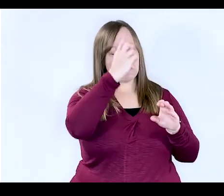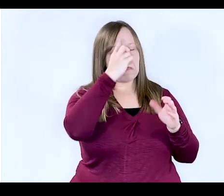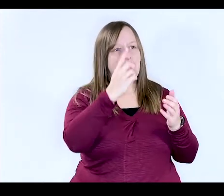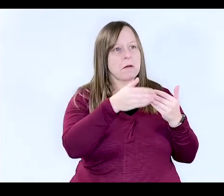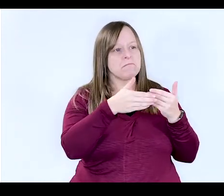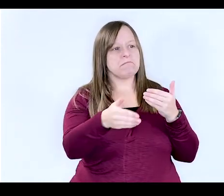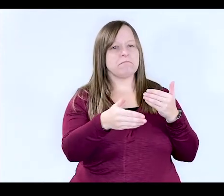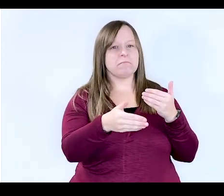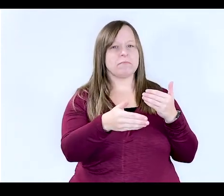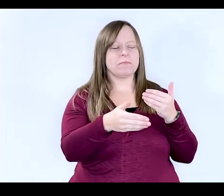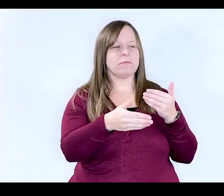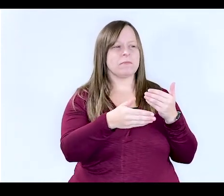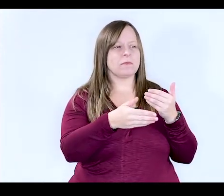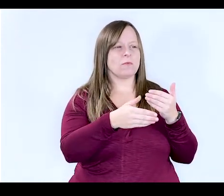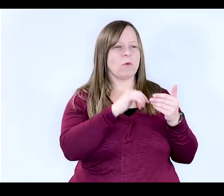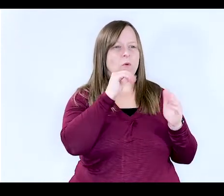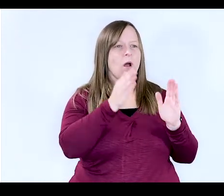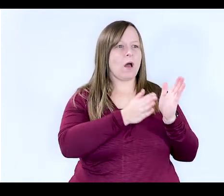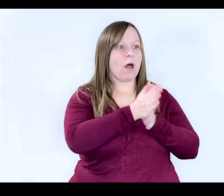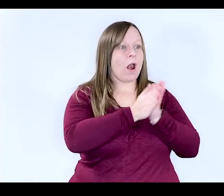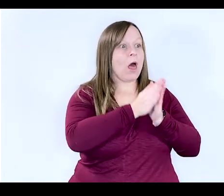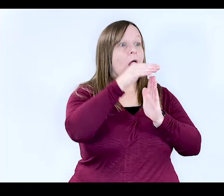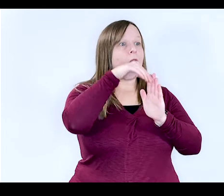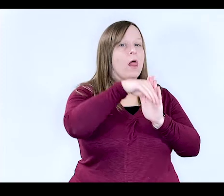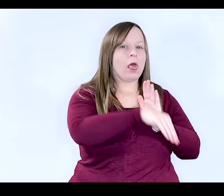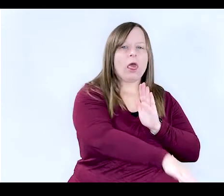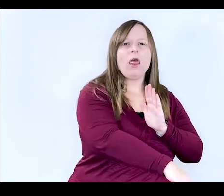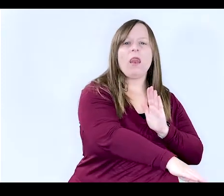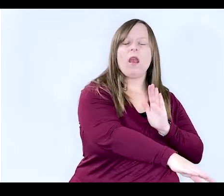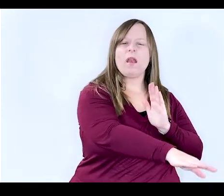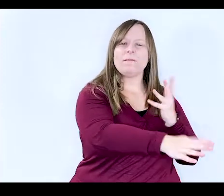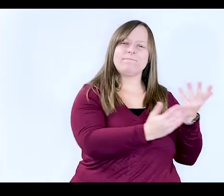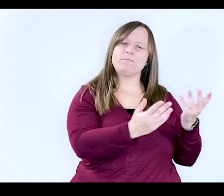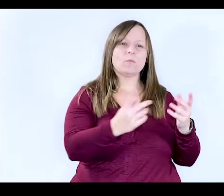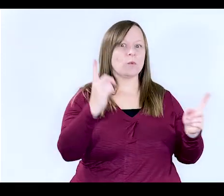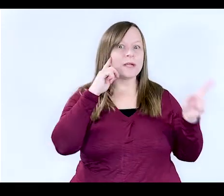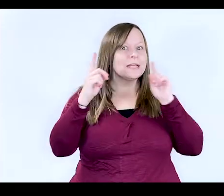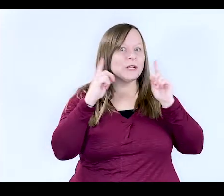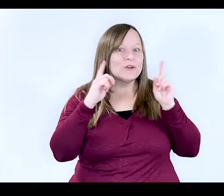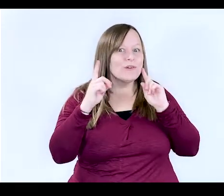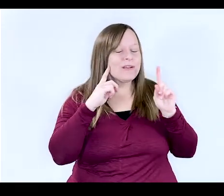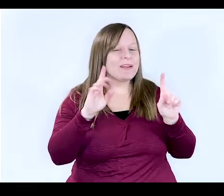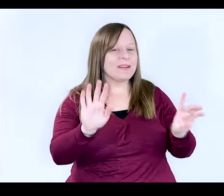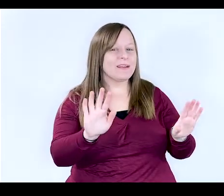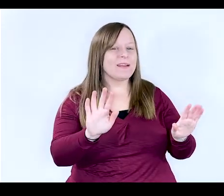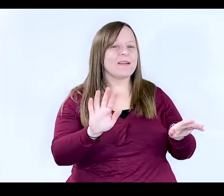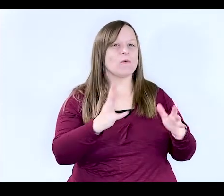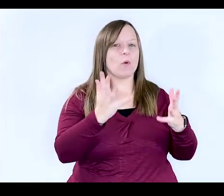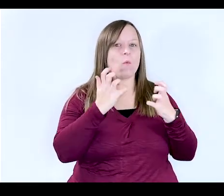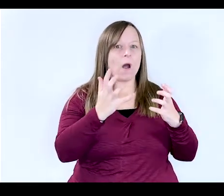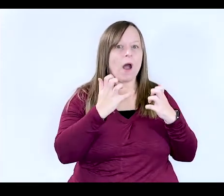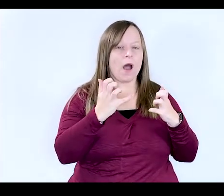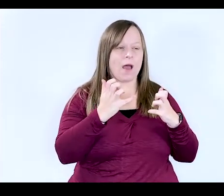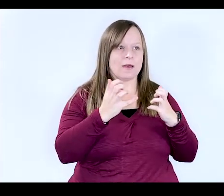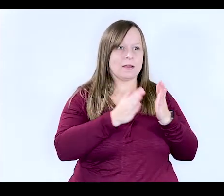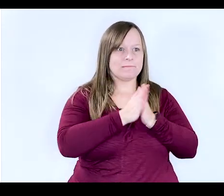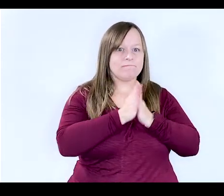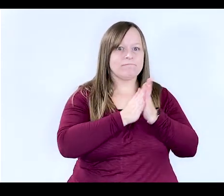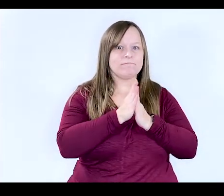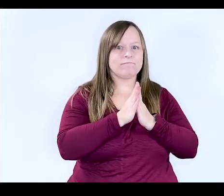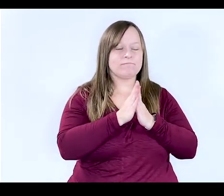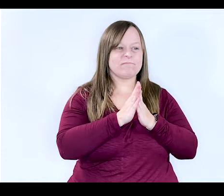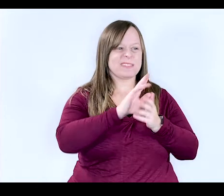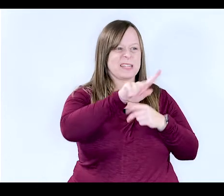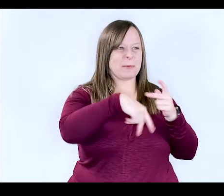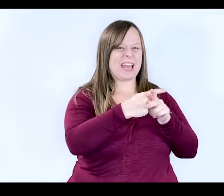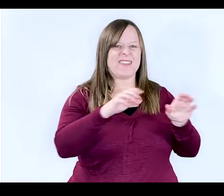thought that it was important not to lose momentum in what we were hearing. And what we were hearing was that what we wanted was